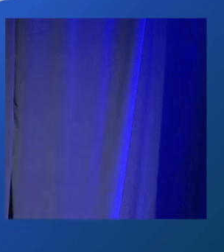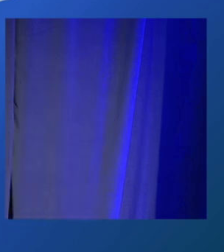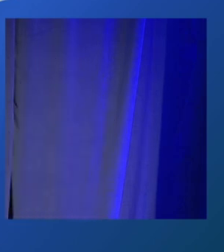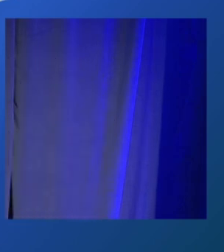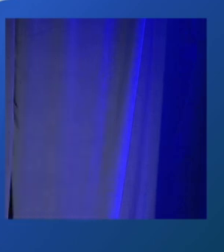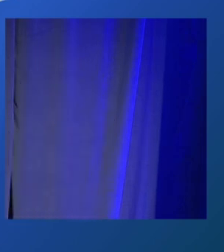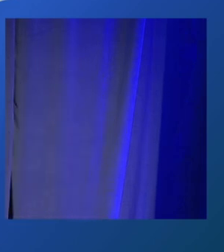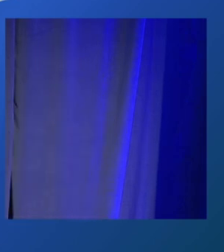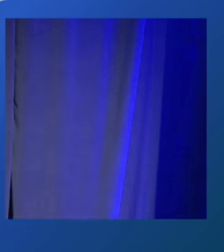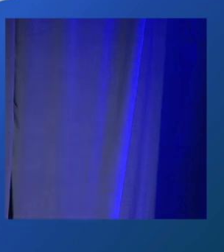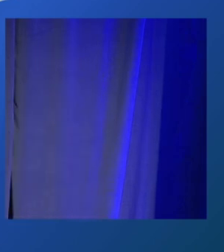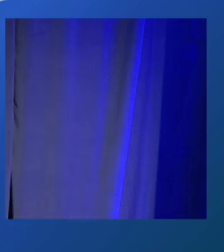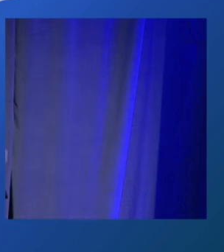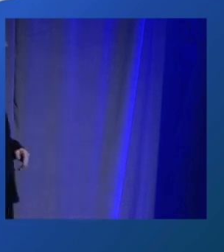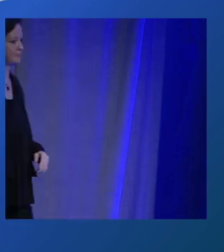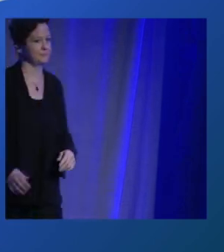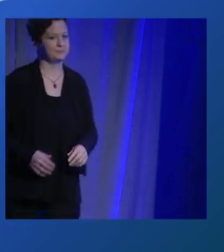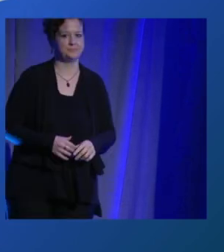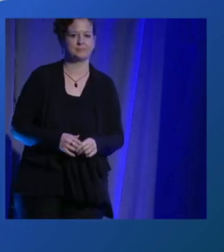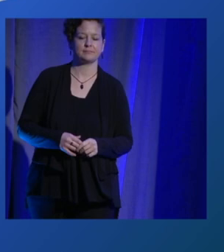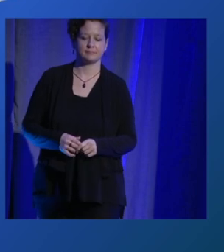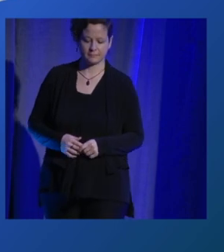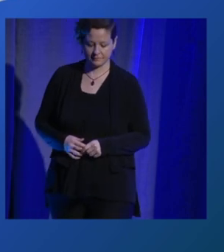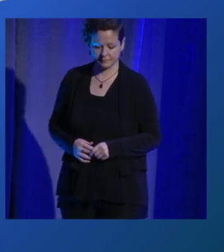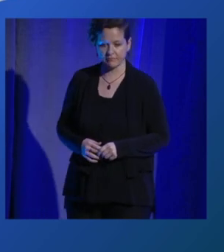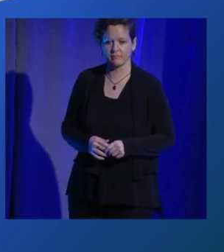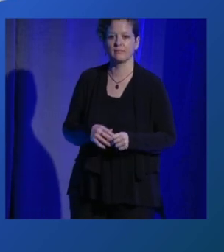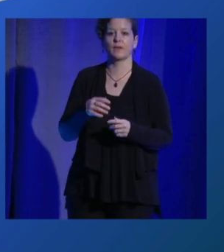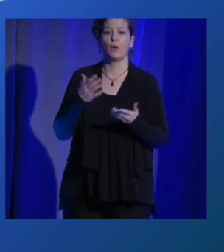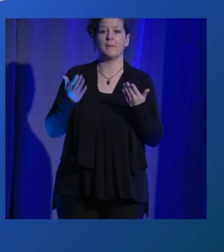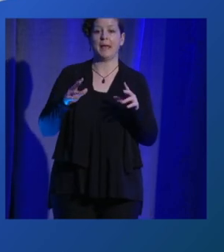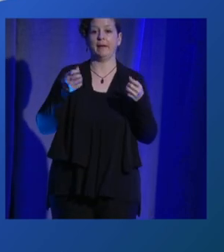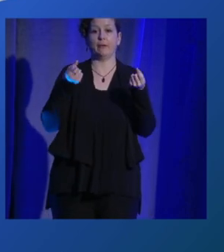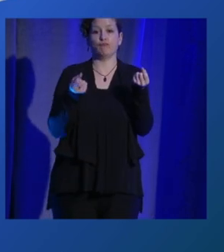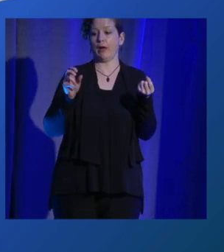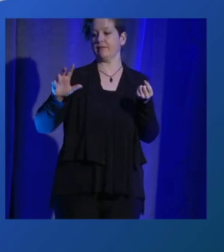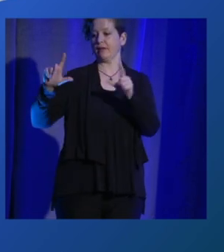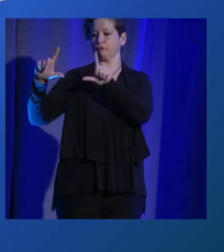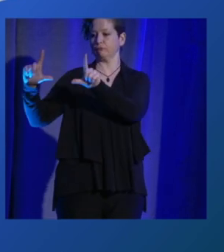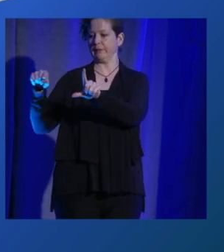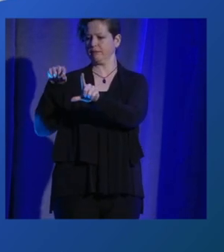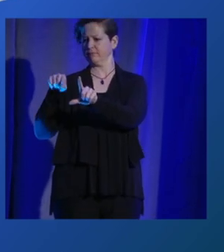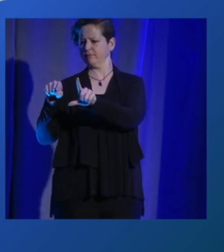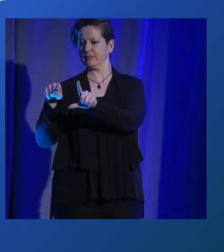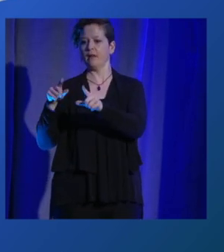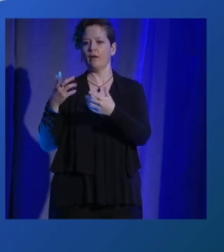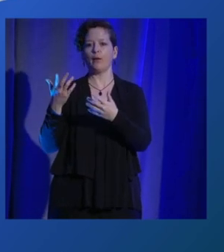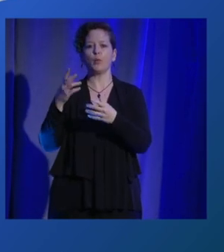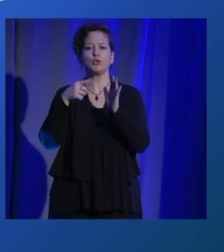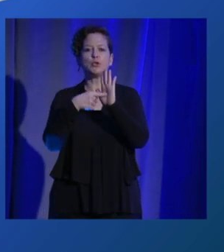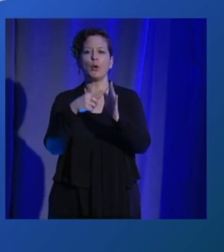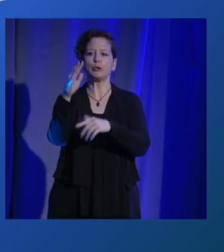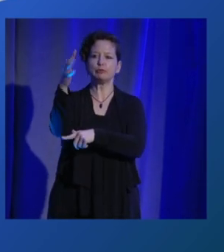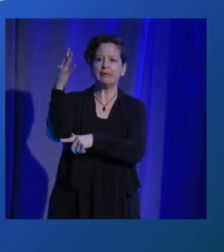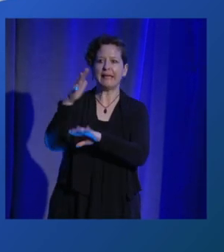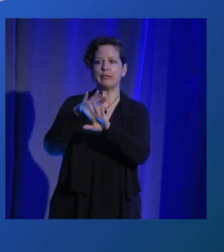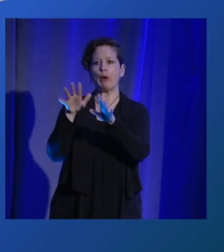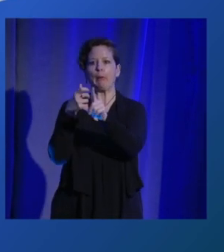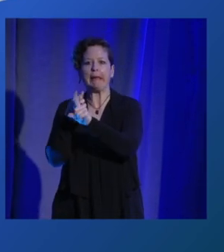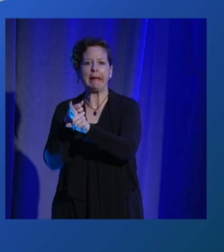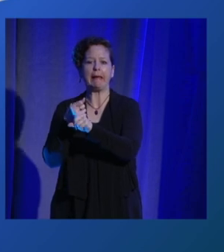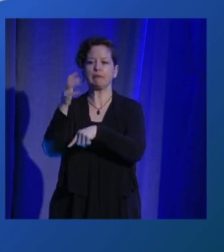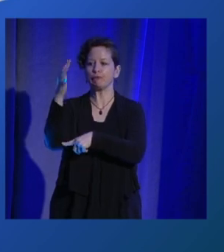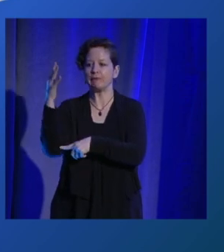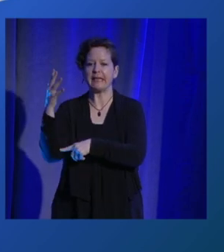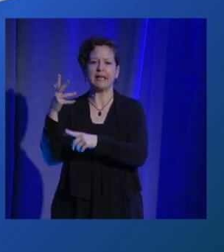that turn or drive into that tree it simplifies the information so the the algorithms can make faster